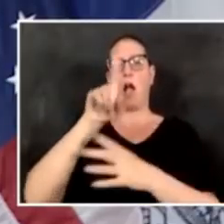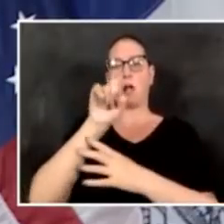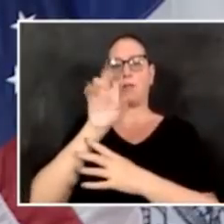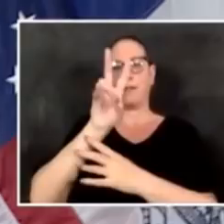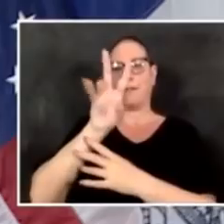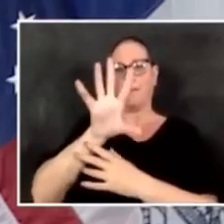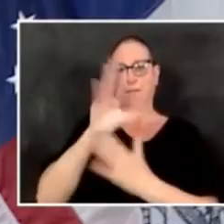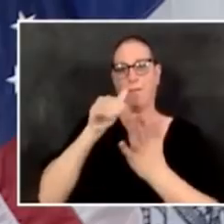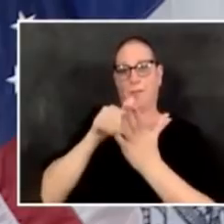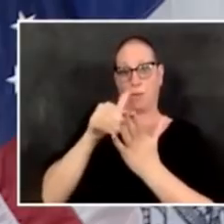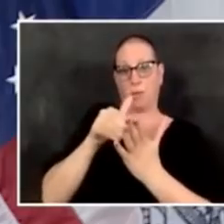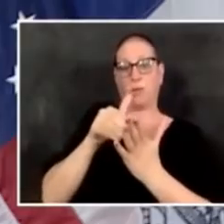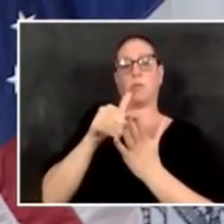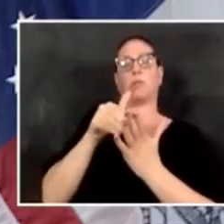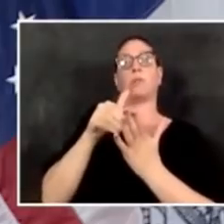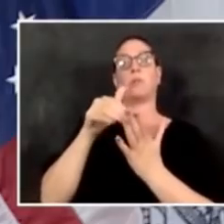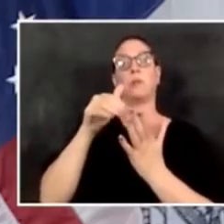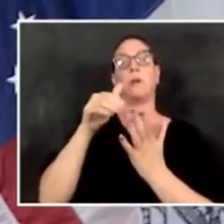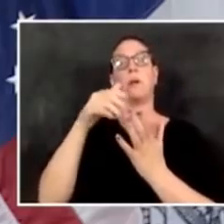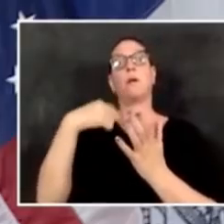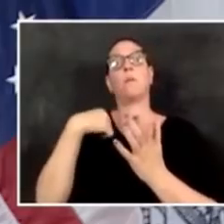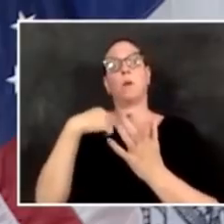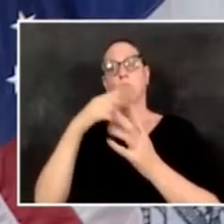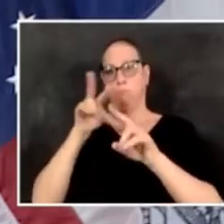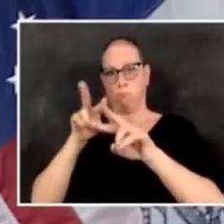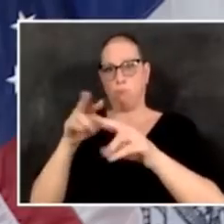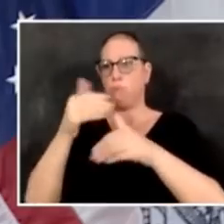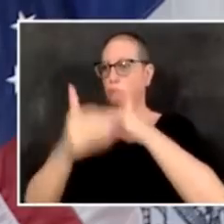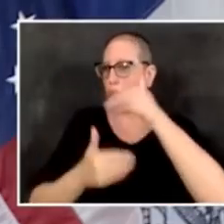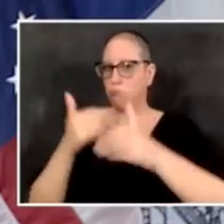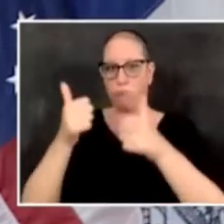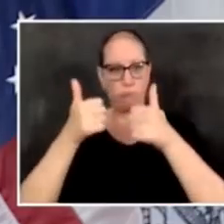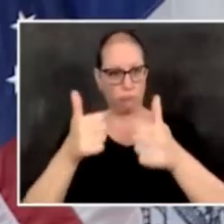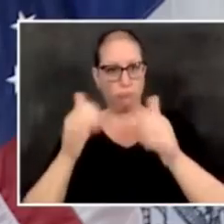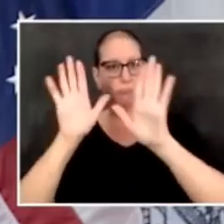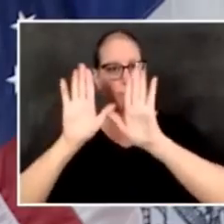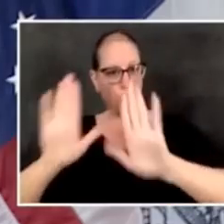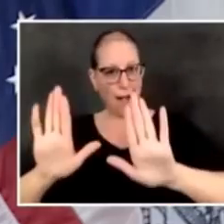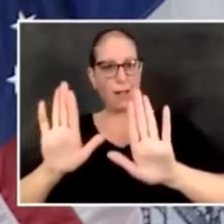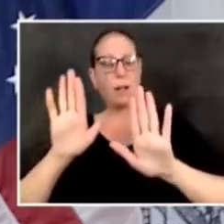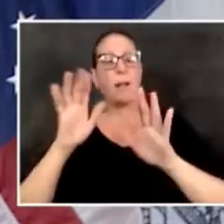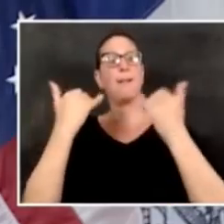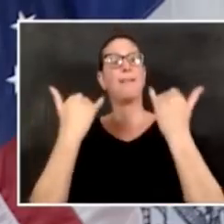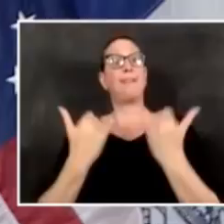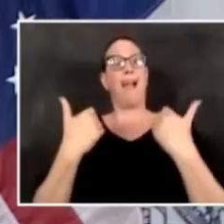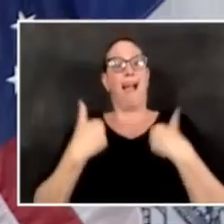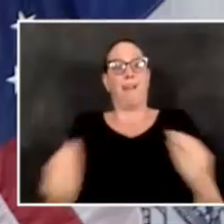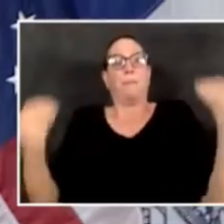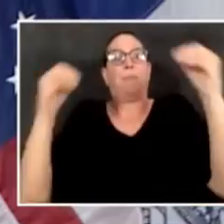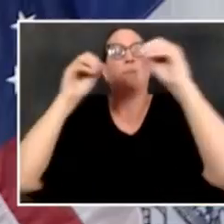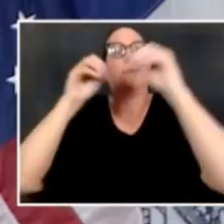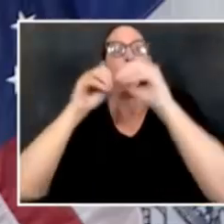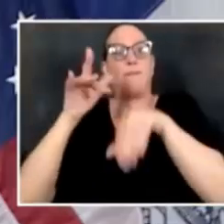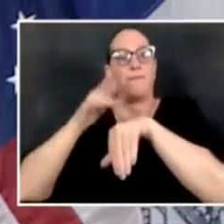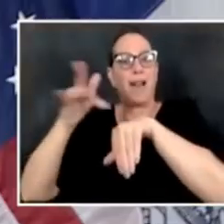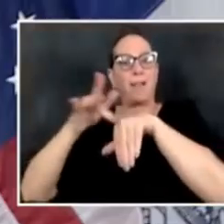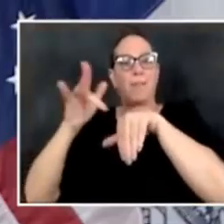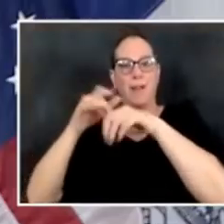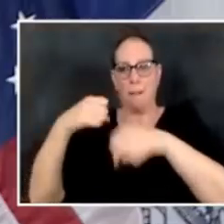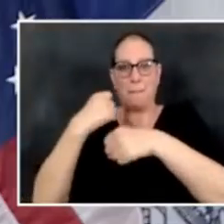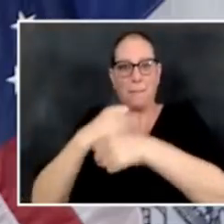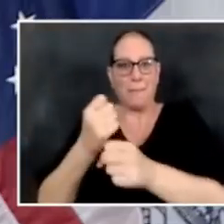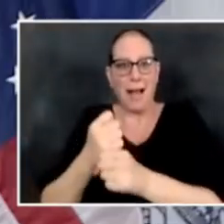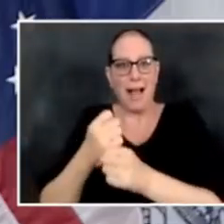Yorkers. In the last few days, that's come together. So we're going to be distributing 7.5 million face coverings in the weeks